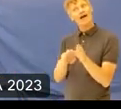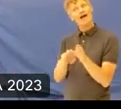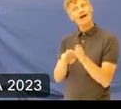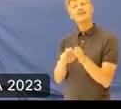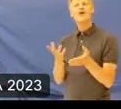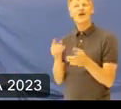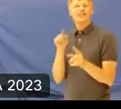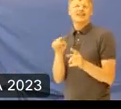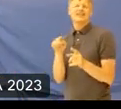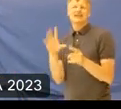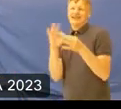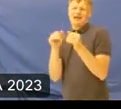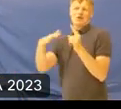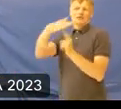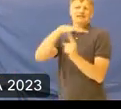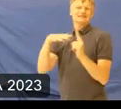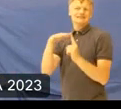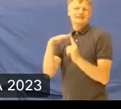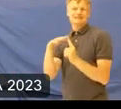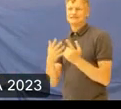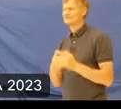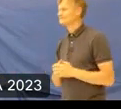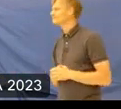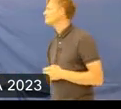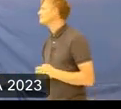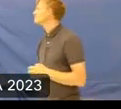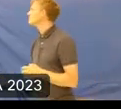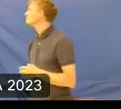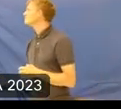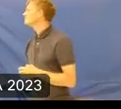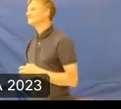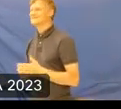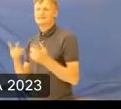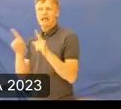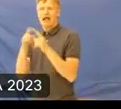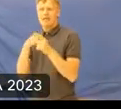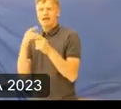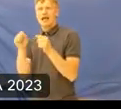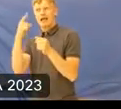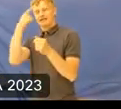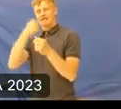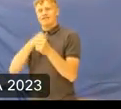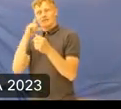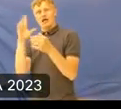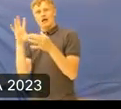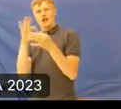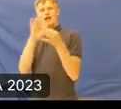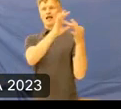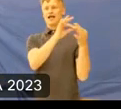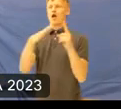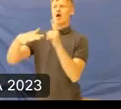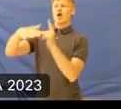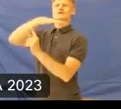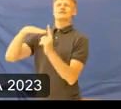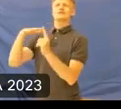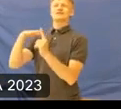In addition, again, relevance theory said quite a bit about this, you can unify the utterance with the context